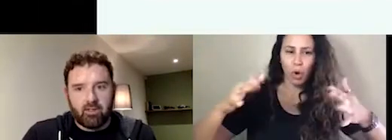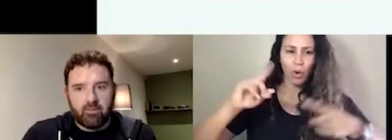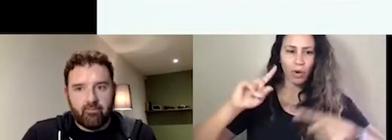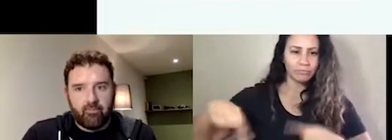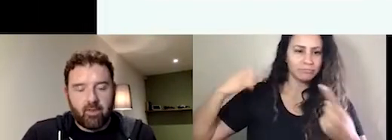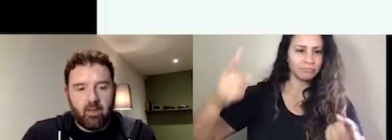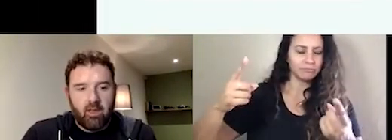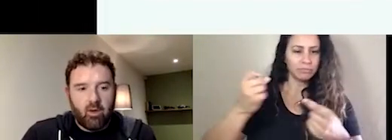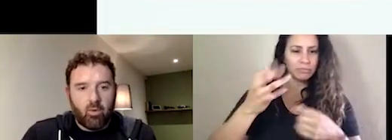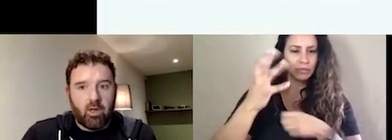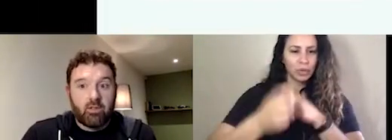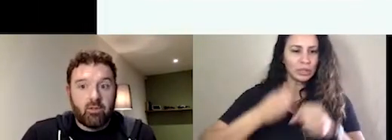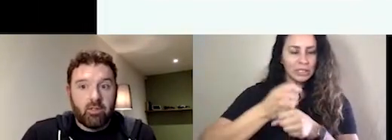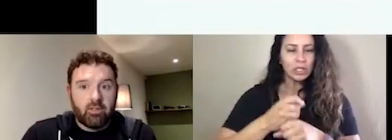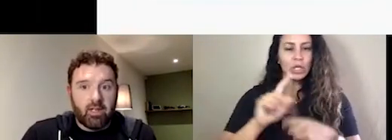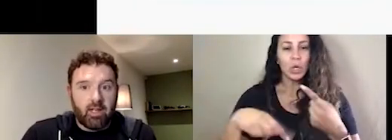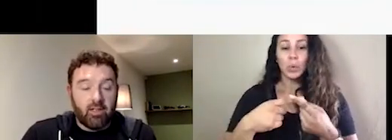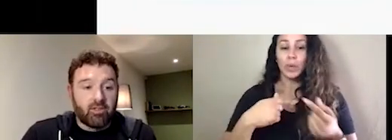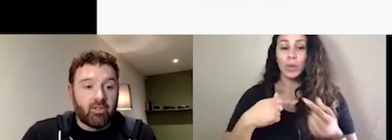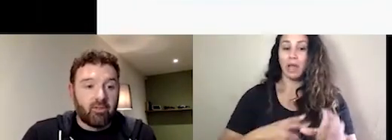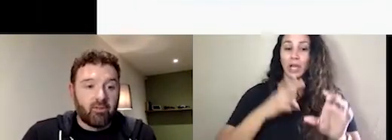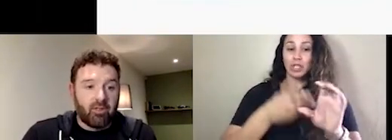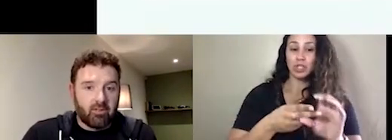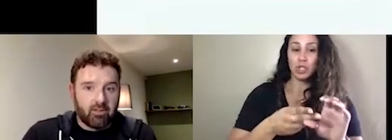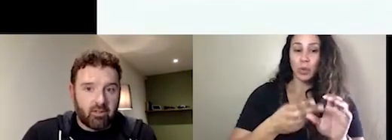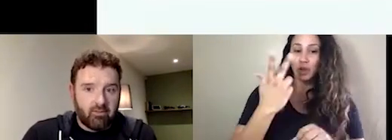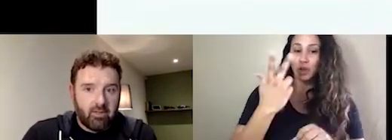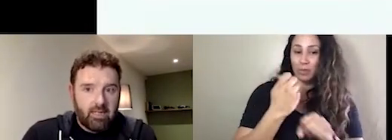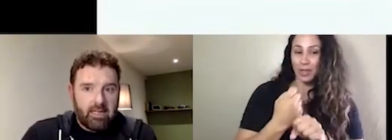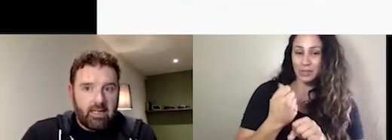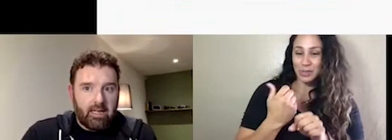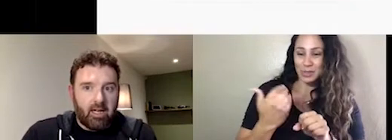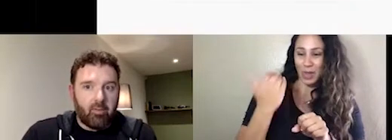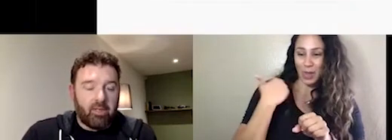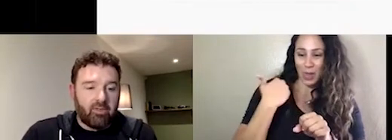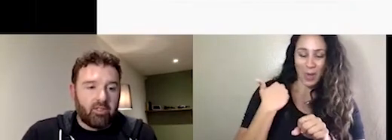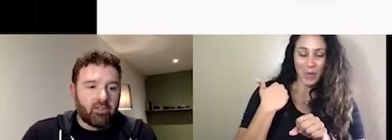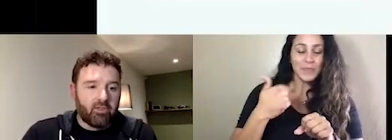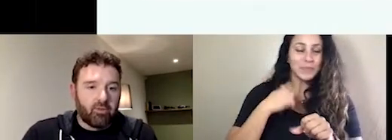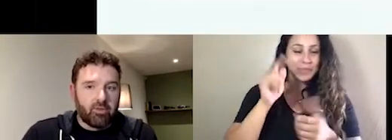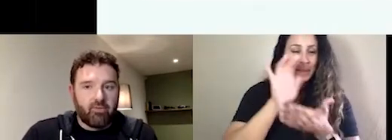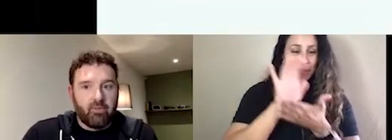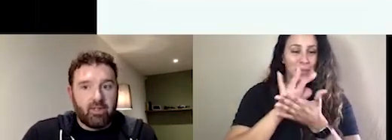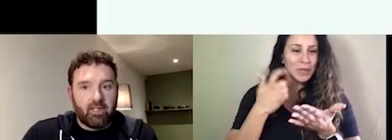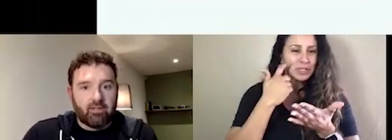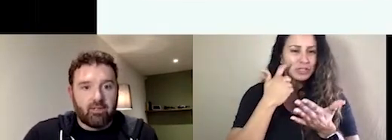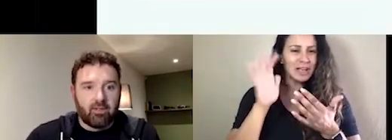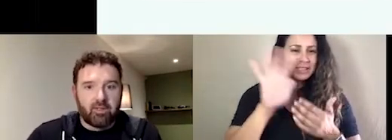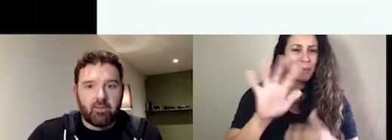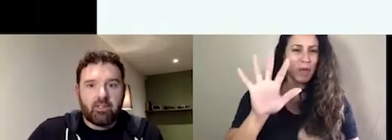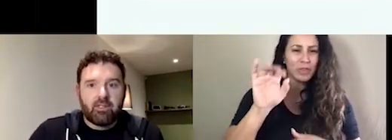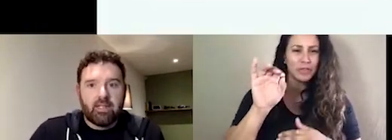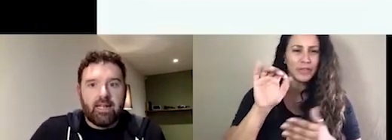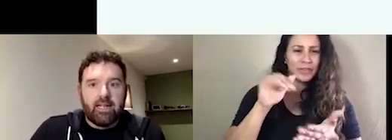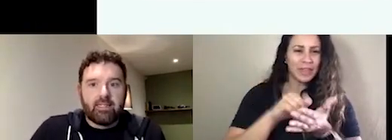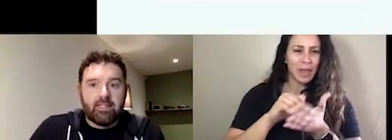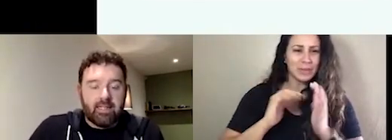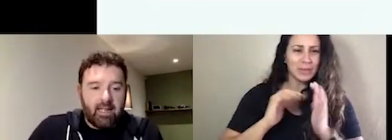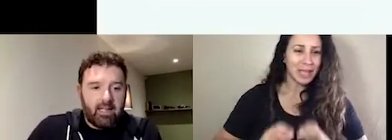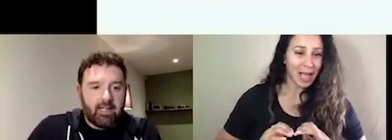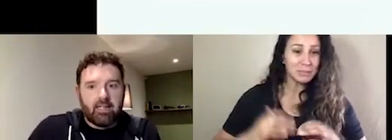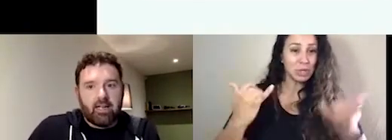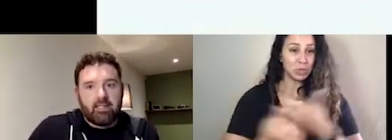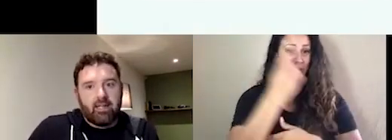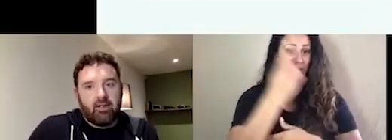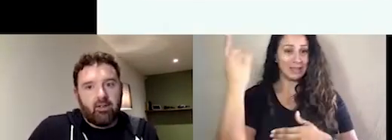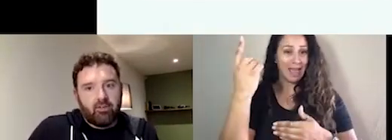few years. When I joined just over 3 years ago, I believe we had just north of 50,000 customers.